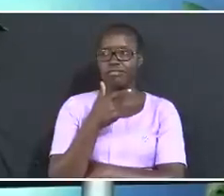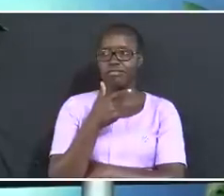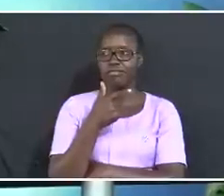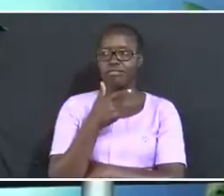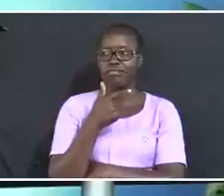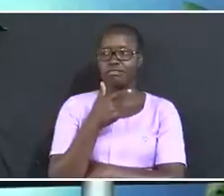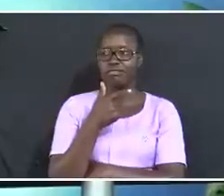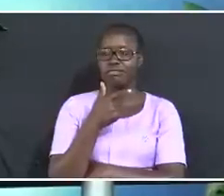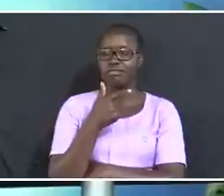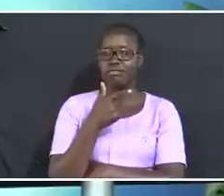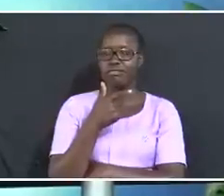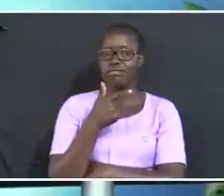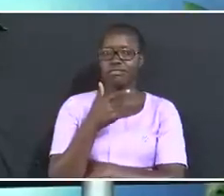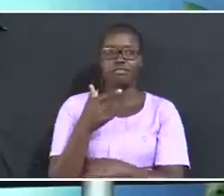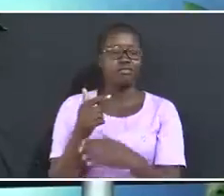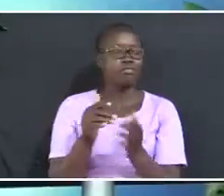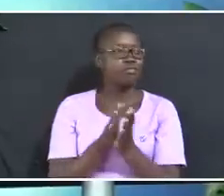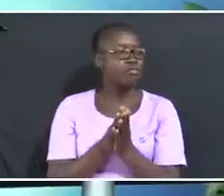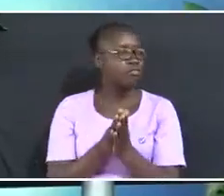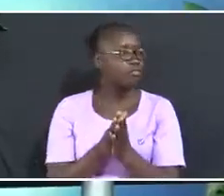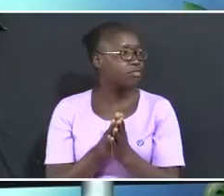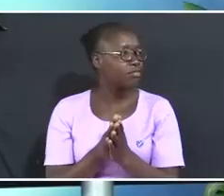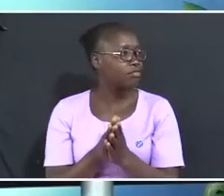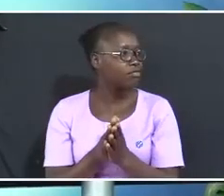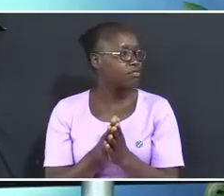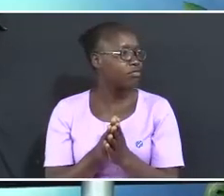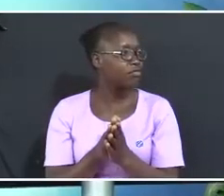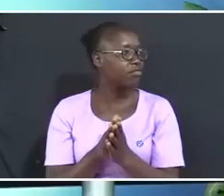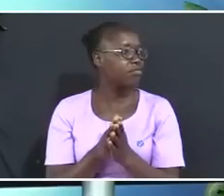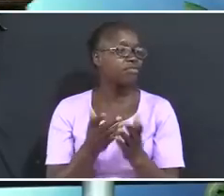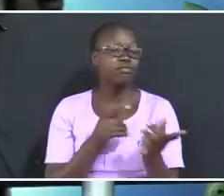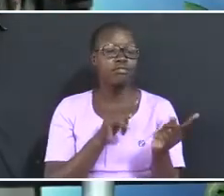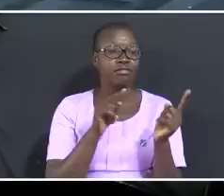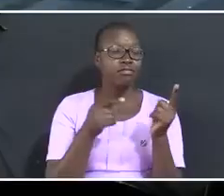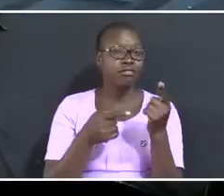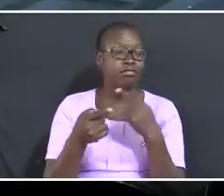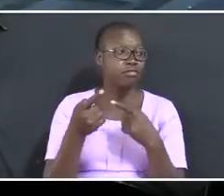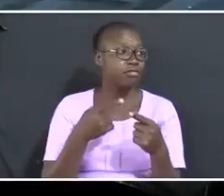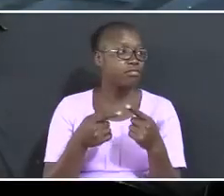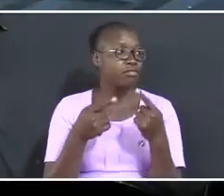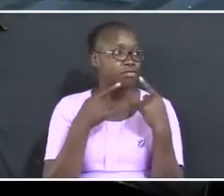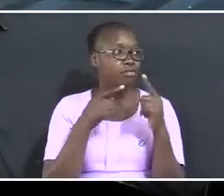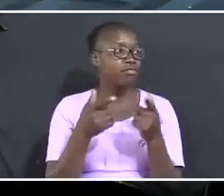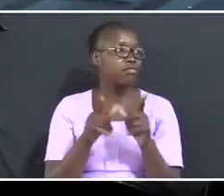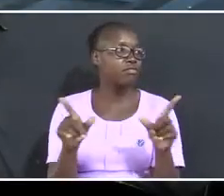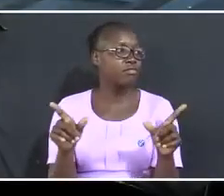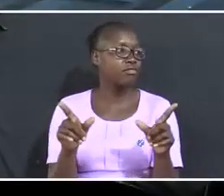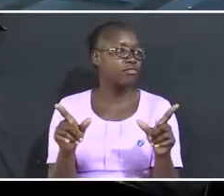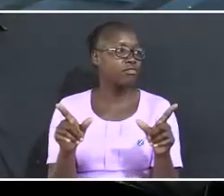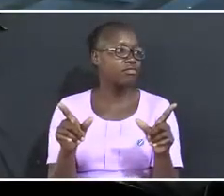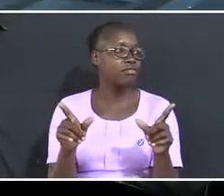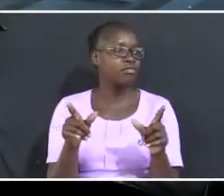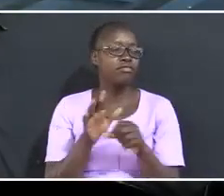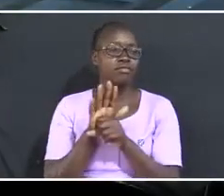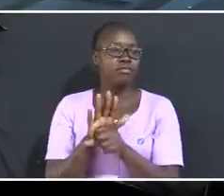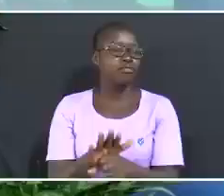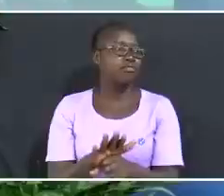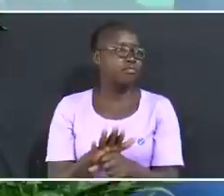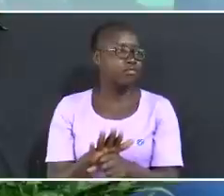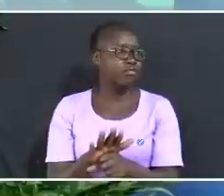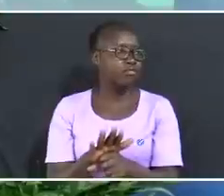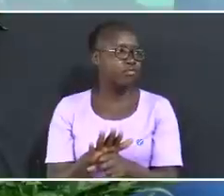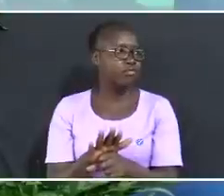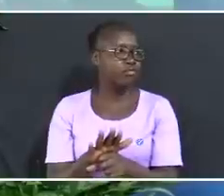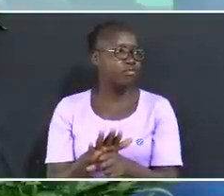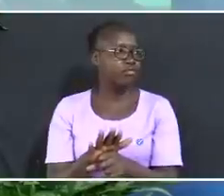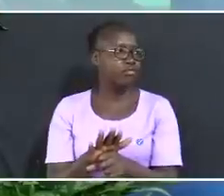The recovery of the sight of the blind. I have come to declare liberty to the oppressed. There